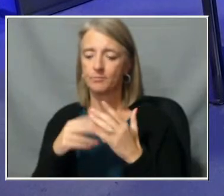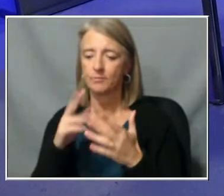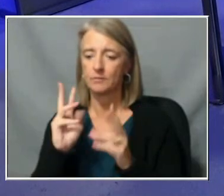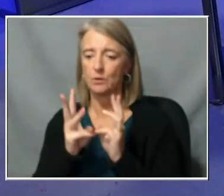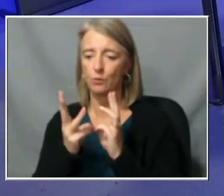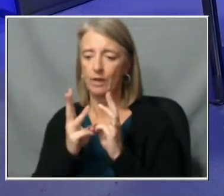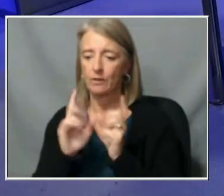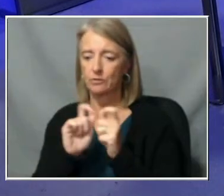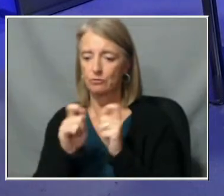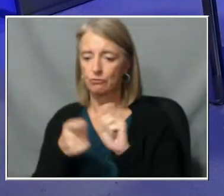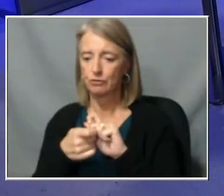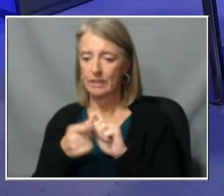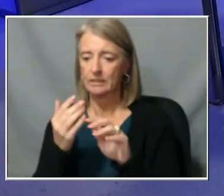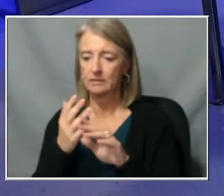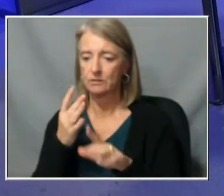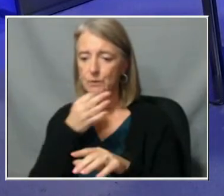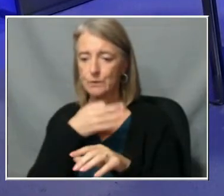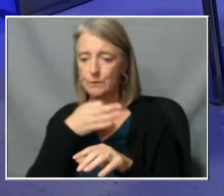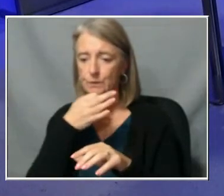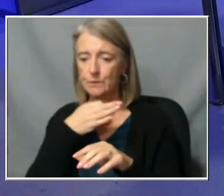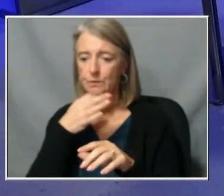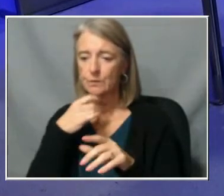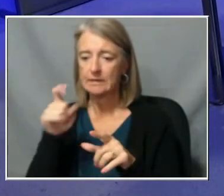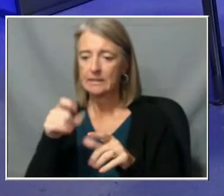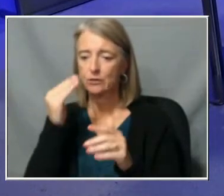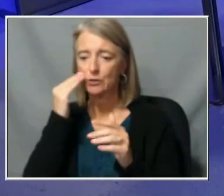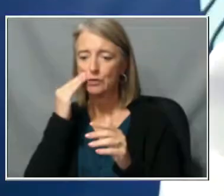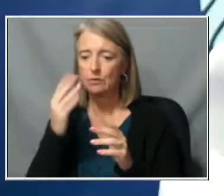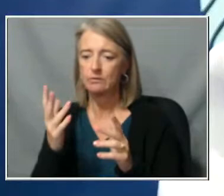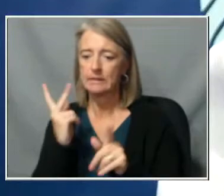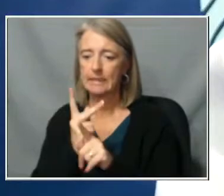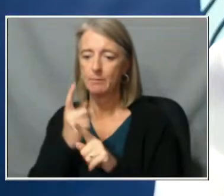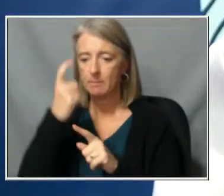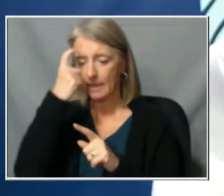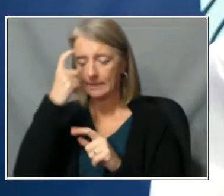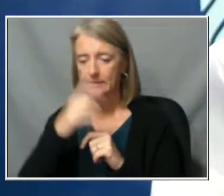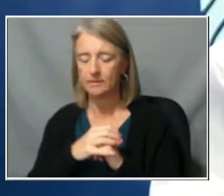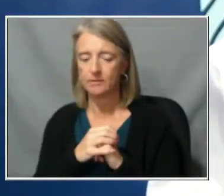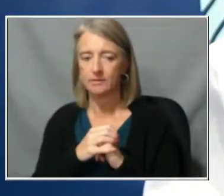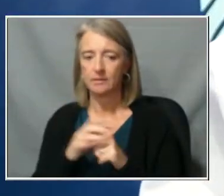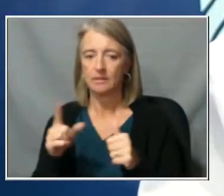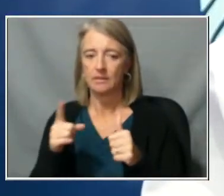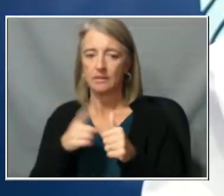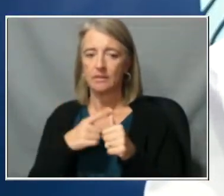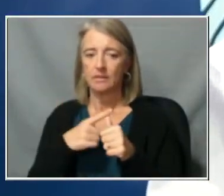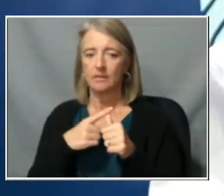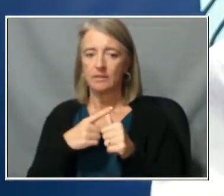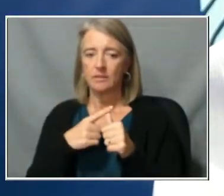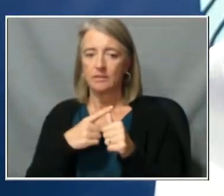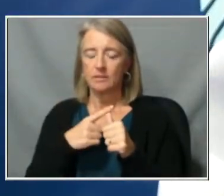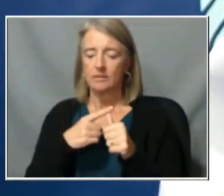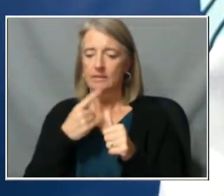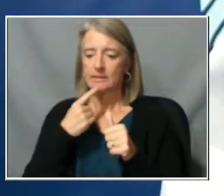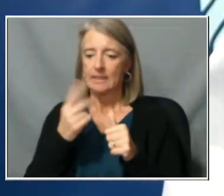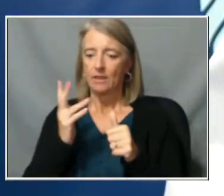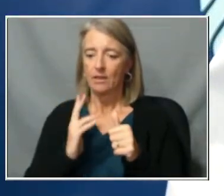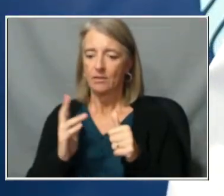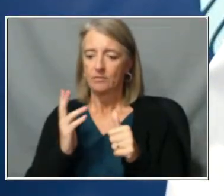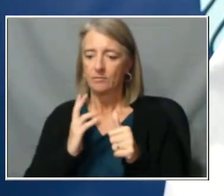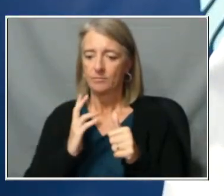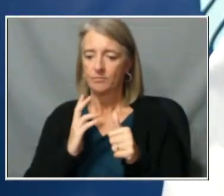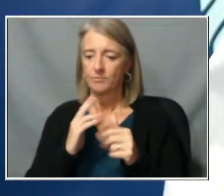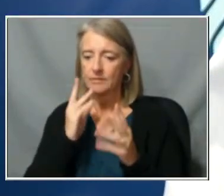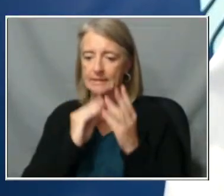here, before long. And what do we need to know or keep top of mind? Yeah, so first I want to go back to something you said a long time ago about